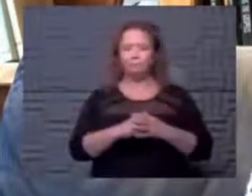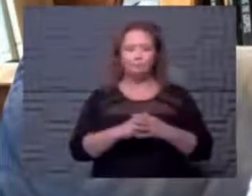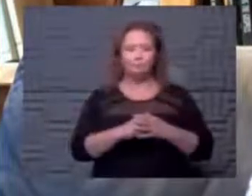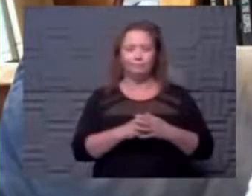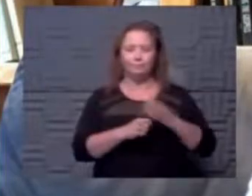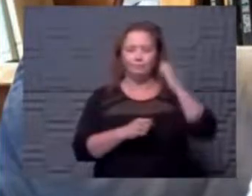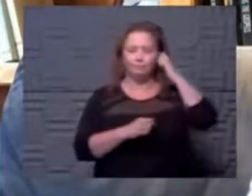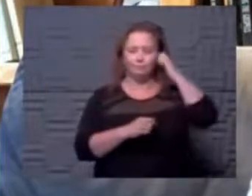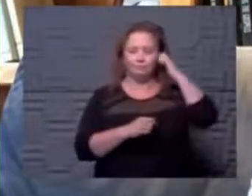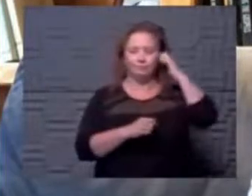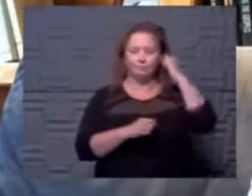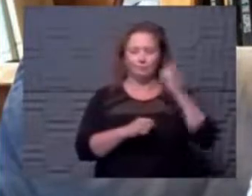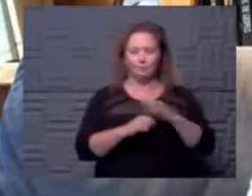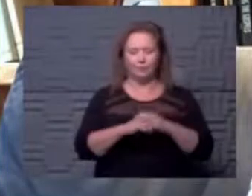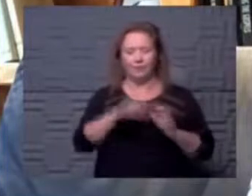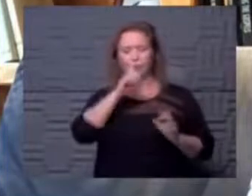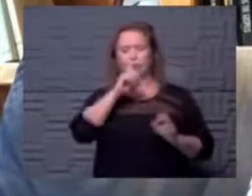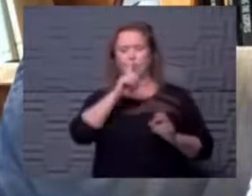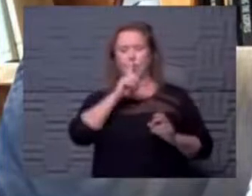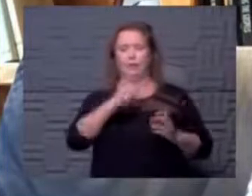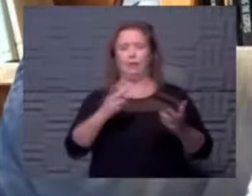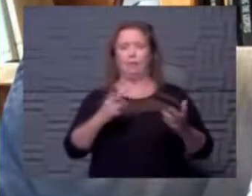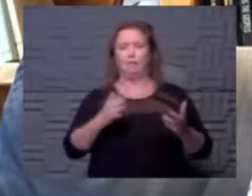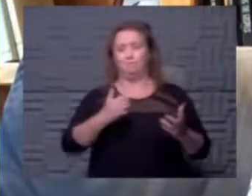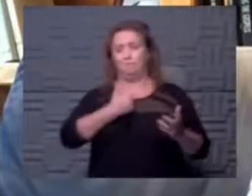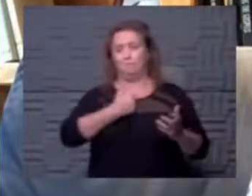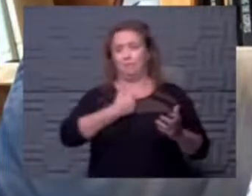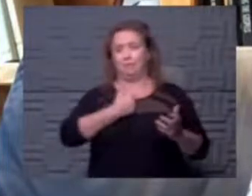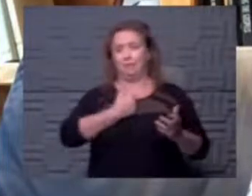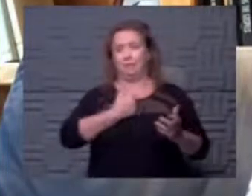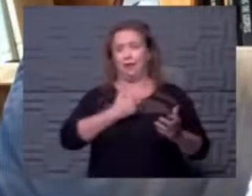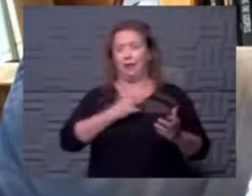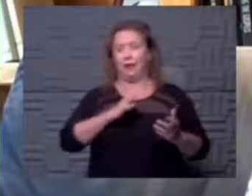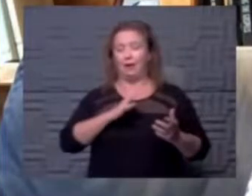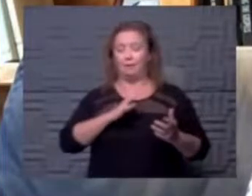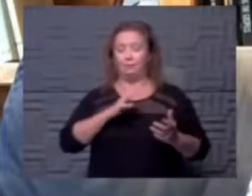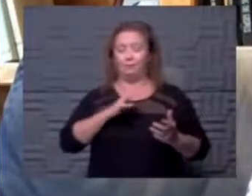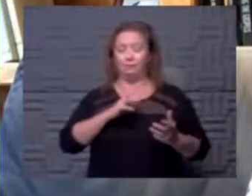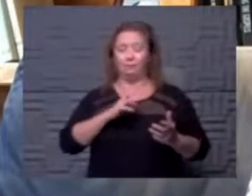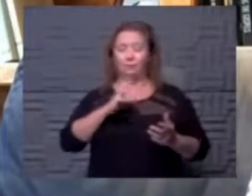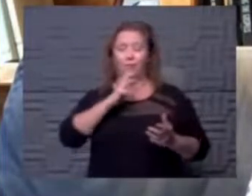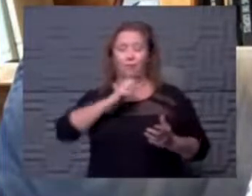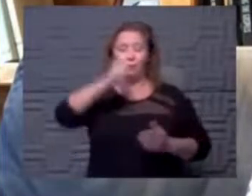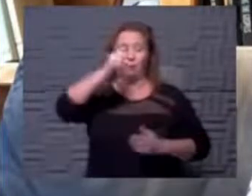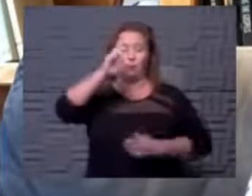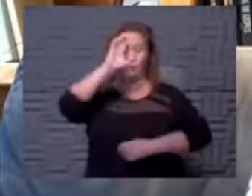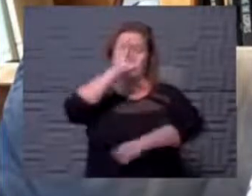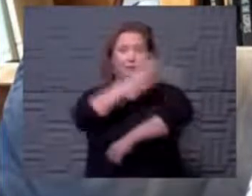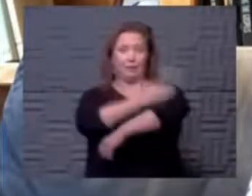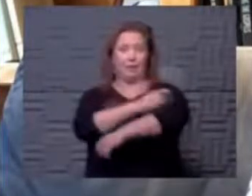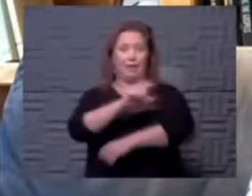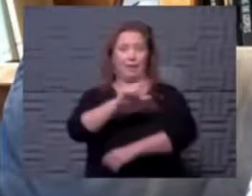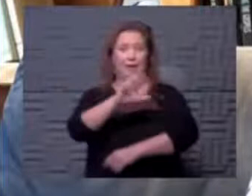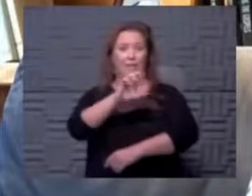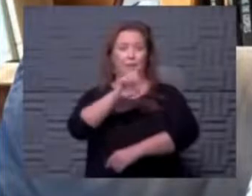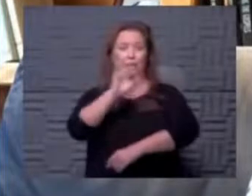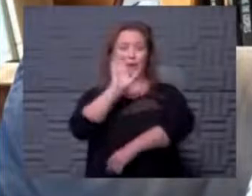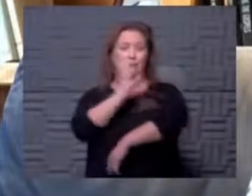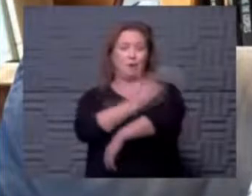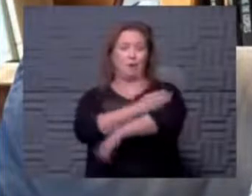is. I have grown sons. I do have a granddaughter who is supposed to start kindergarten this